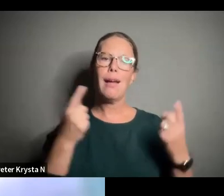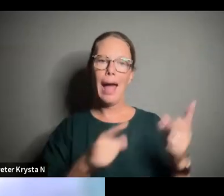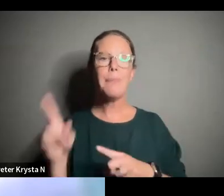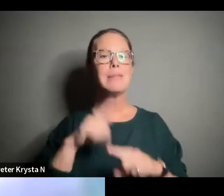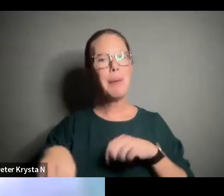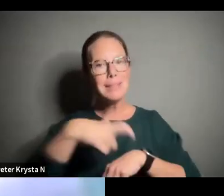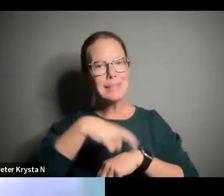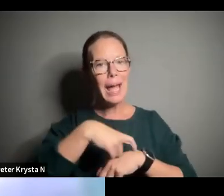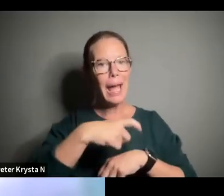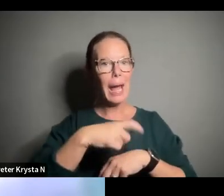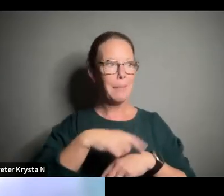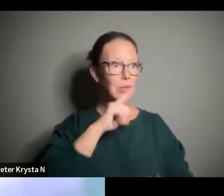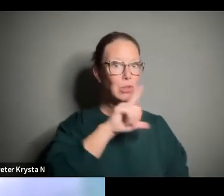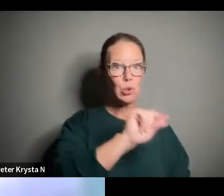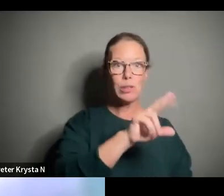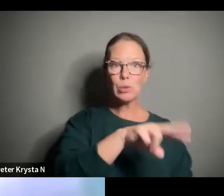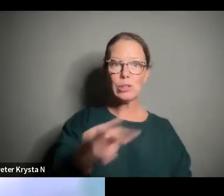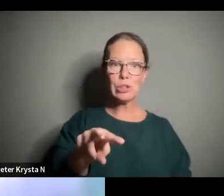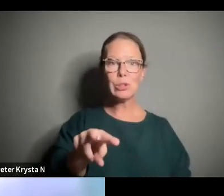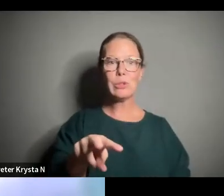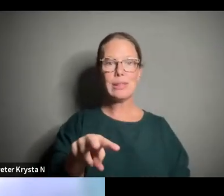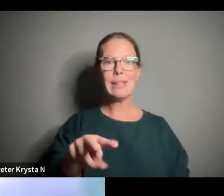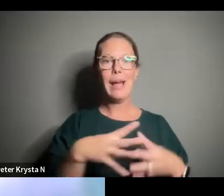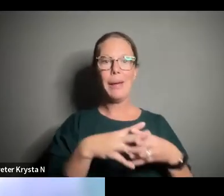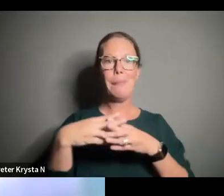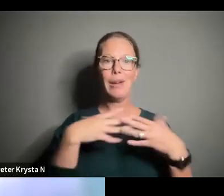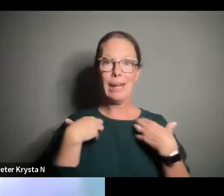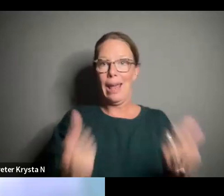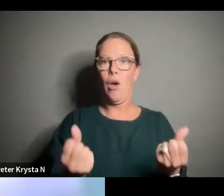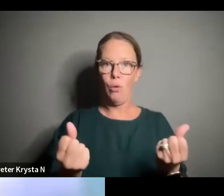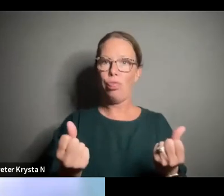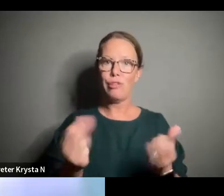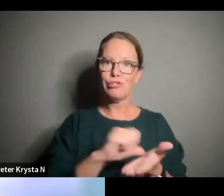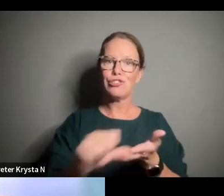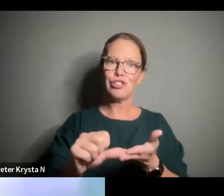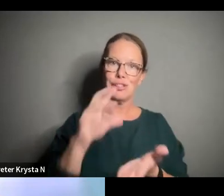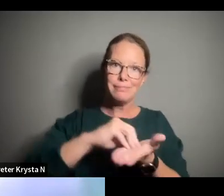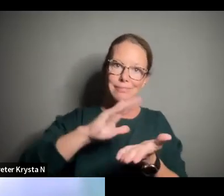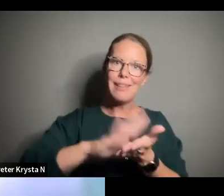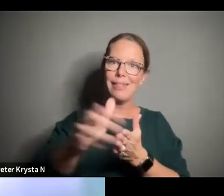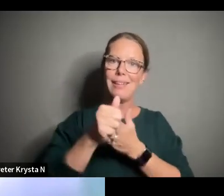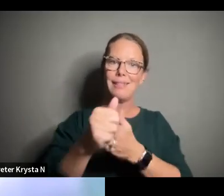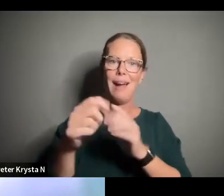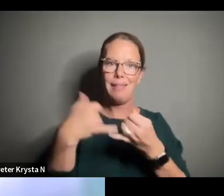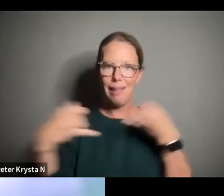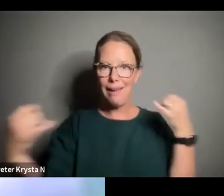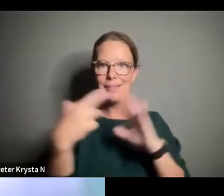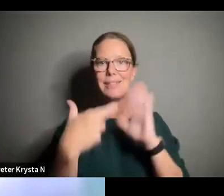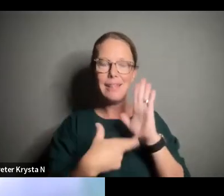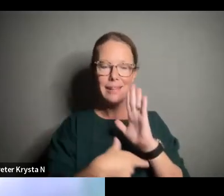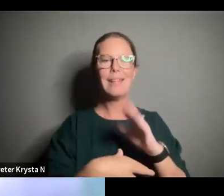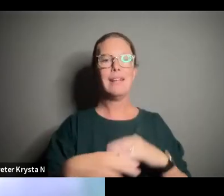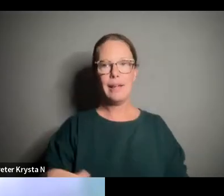time. Only in 2022 did the American College of Surgeons put it in their guidelines. We're a little over a year with this. We're only 6 months since they had full FDA